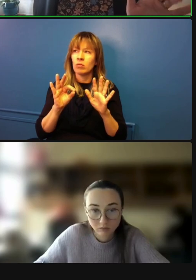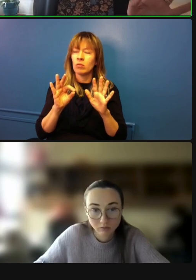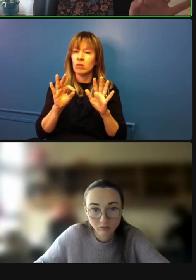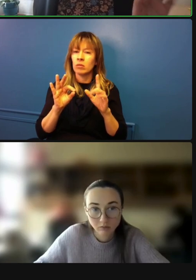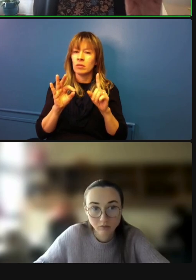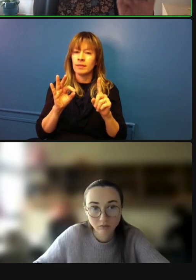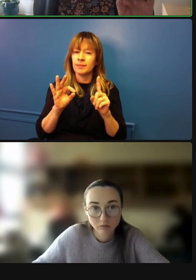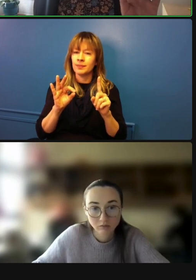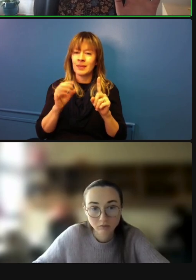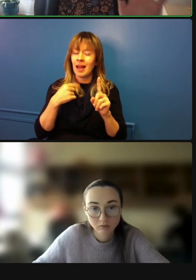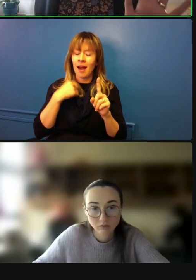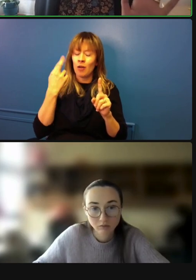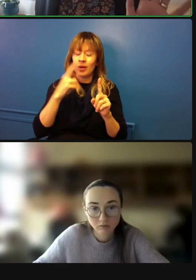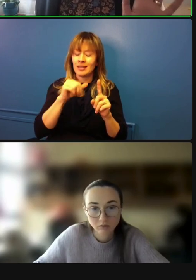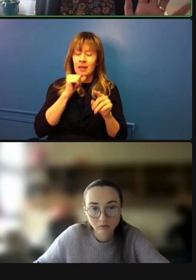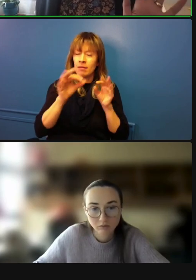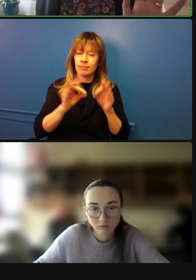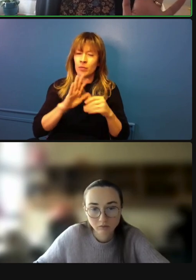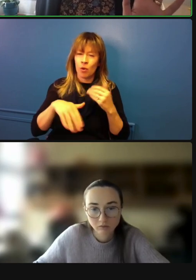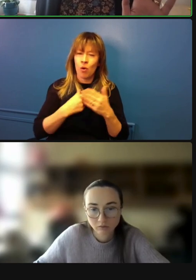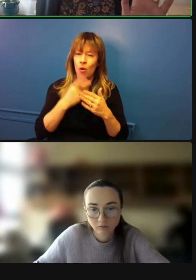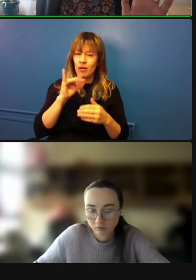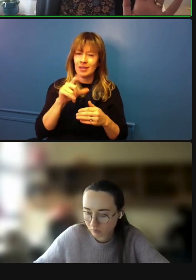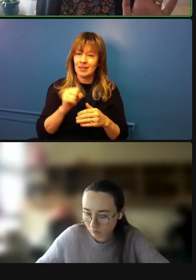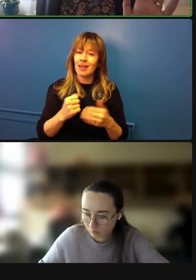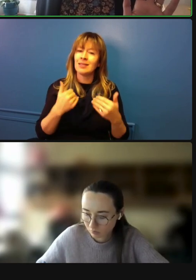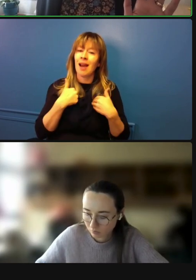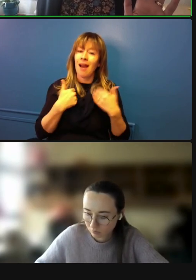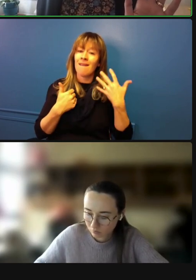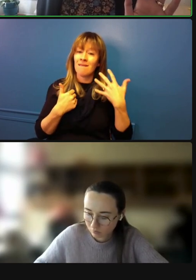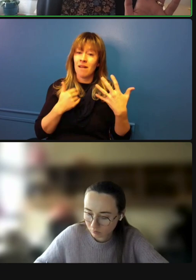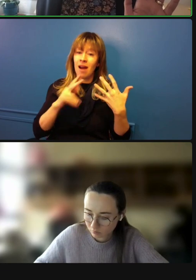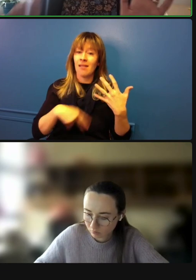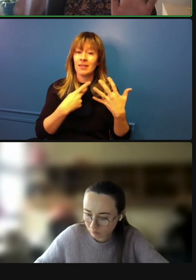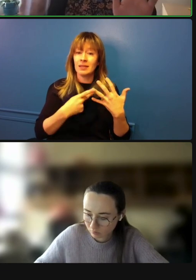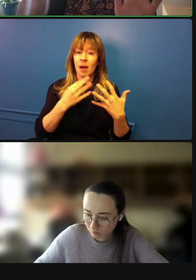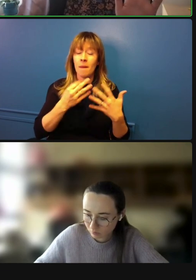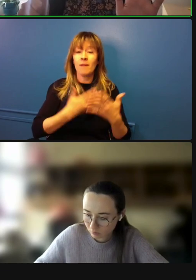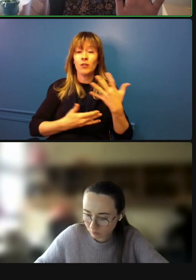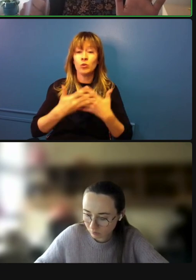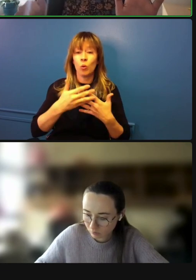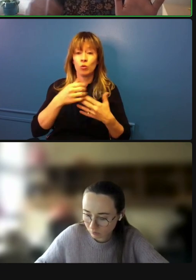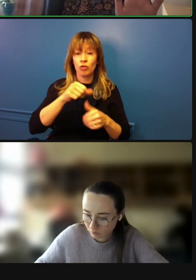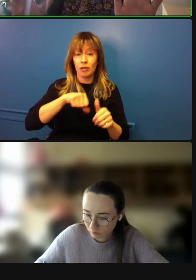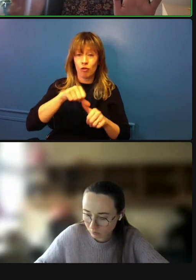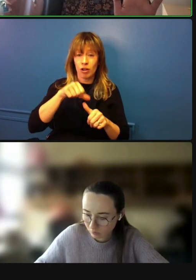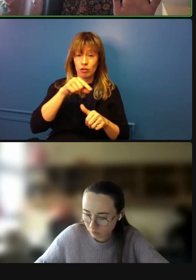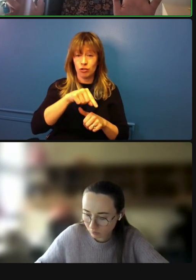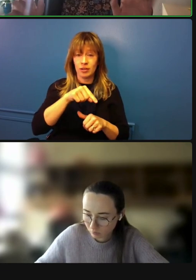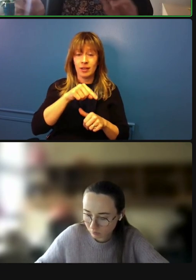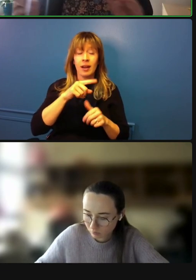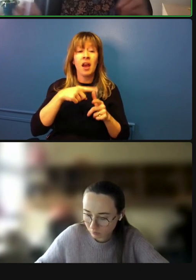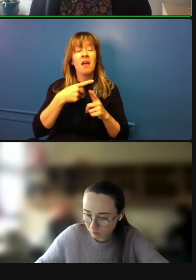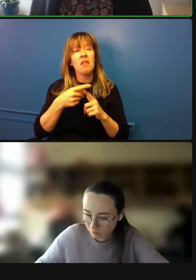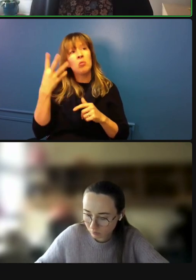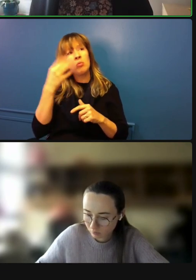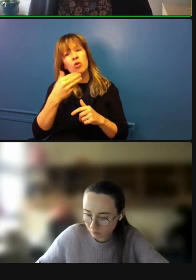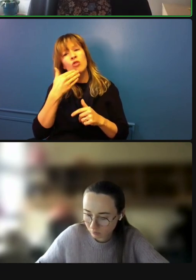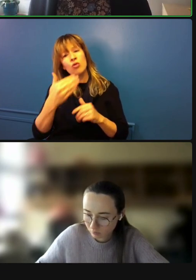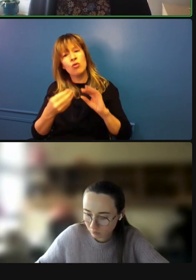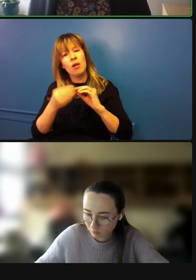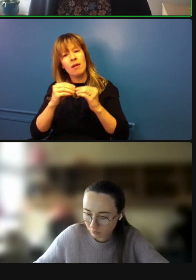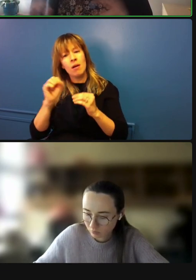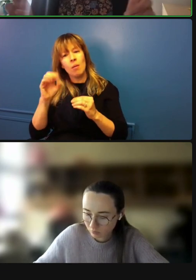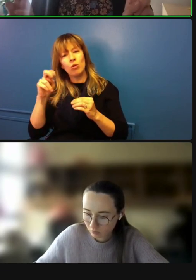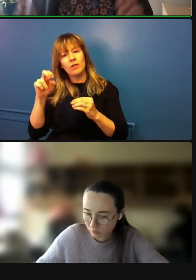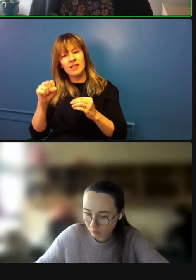I didn't get into all the details, but there were 5 different types of social interactions, and then a pretty good number of scenes without,